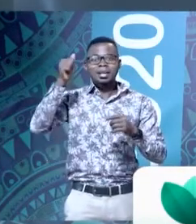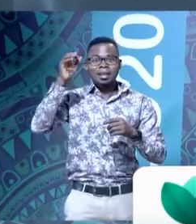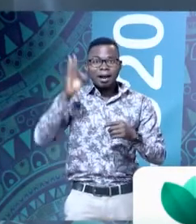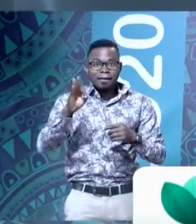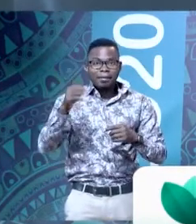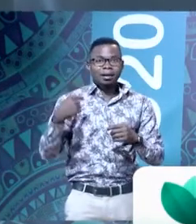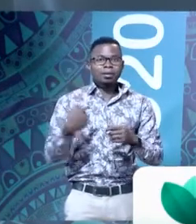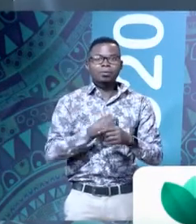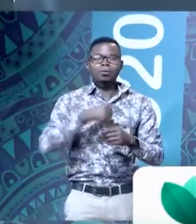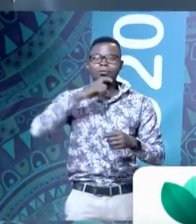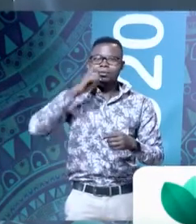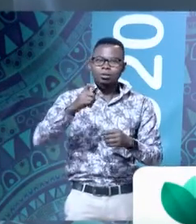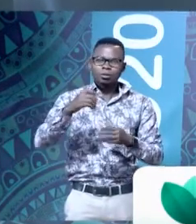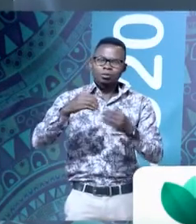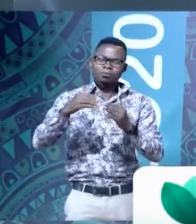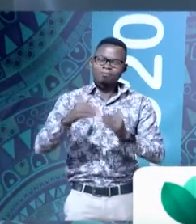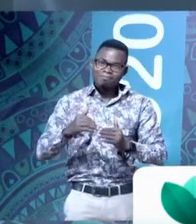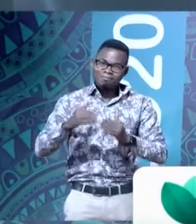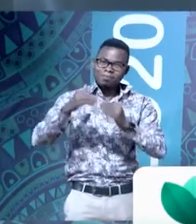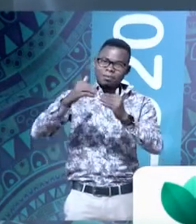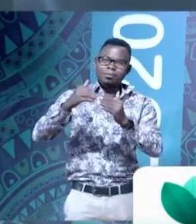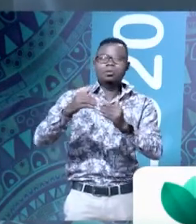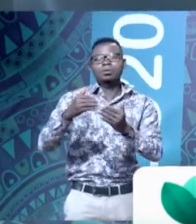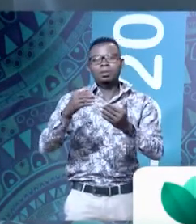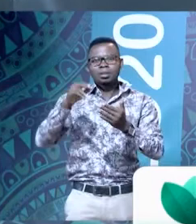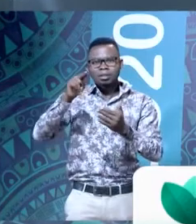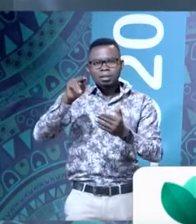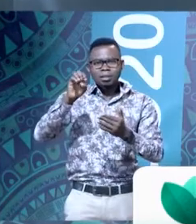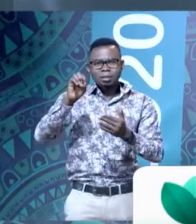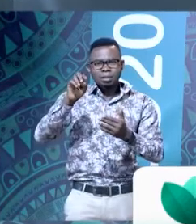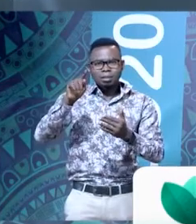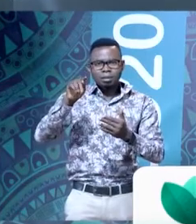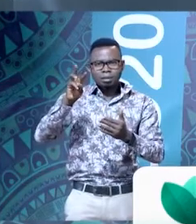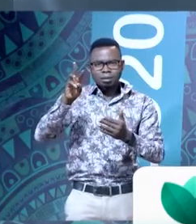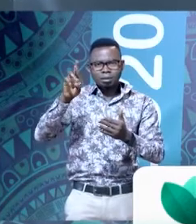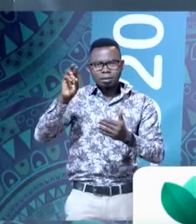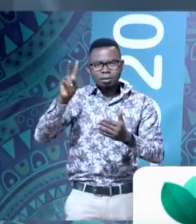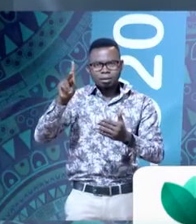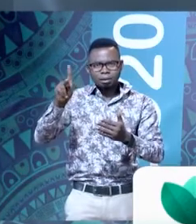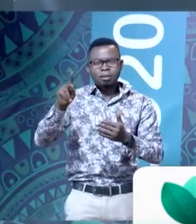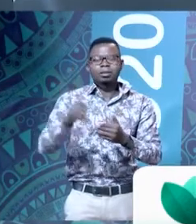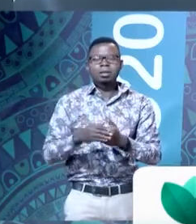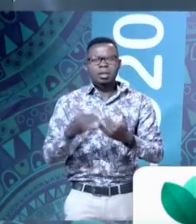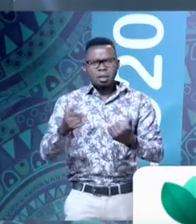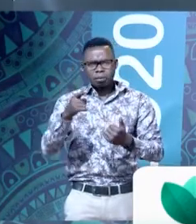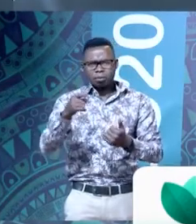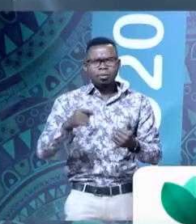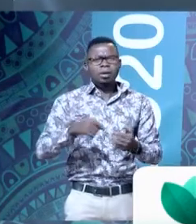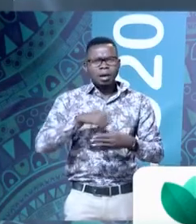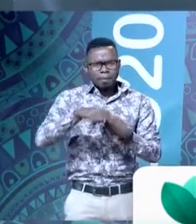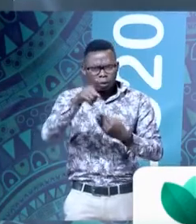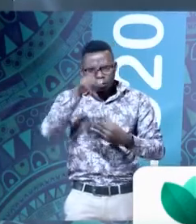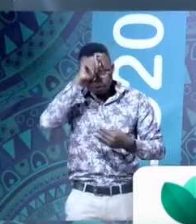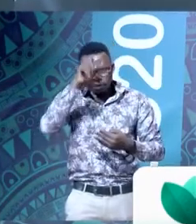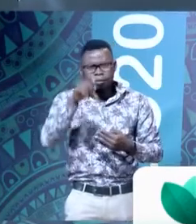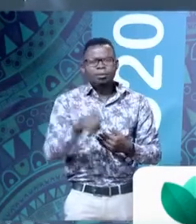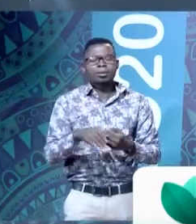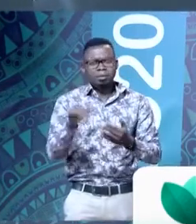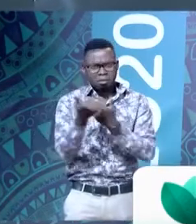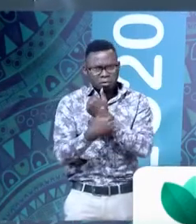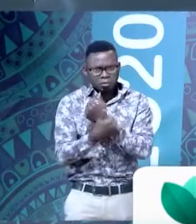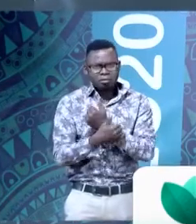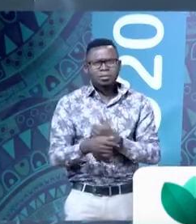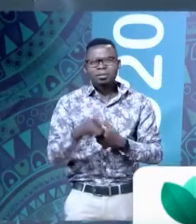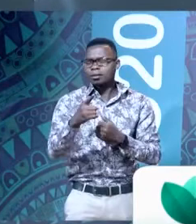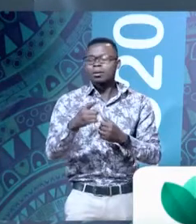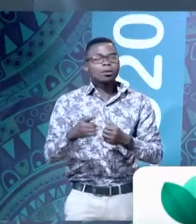need to do better in terms of even interconnectivity. How do you think we have done? Talking about Egypt, your country is one of the most